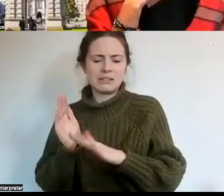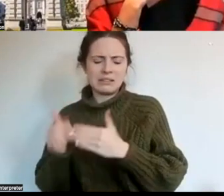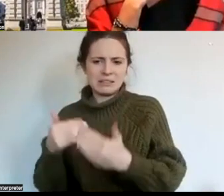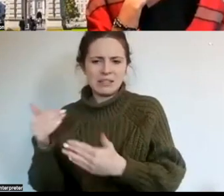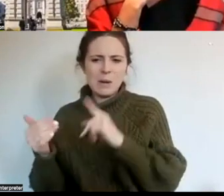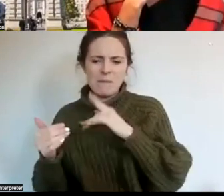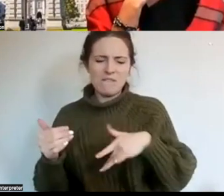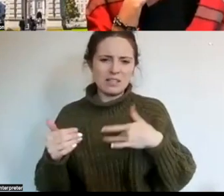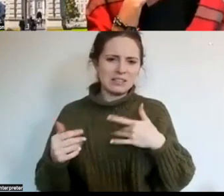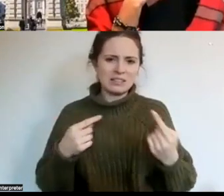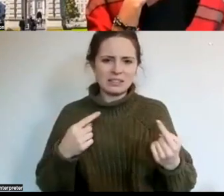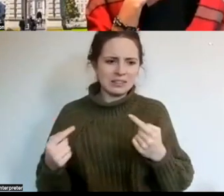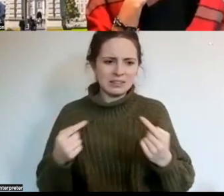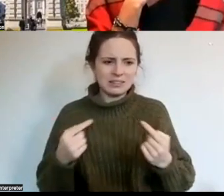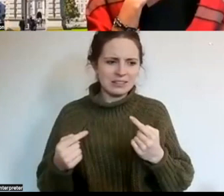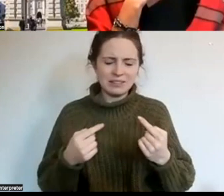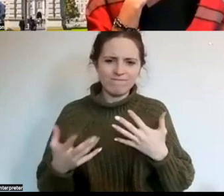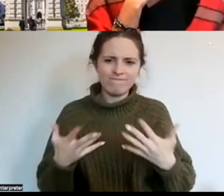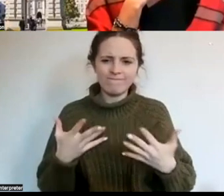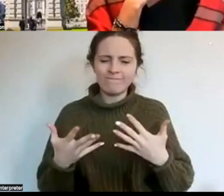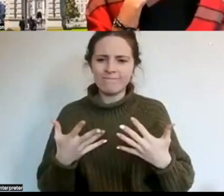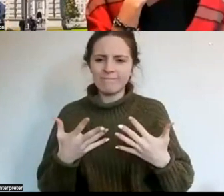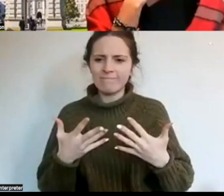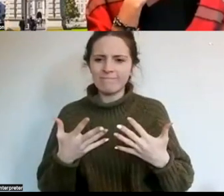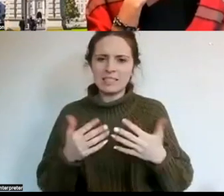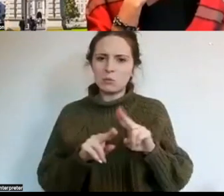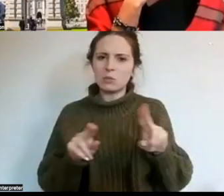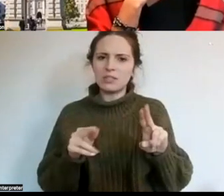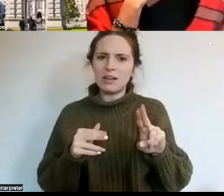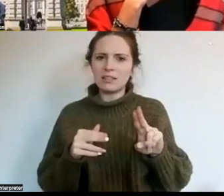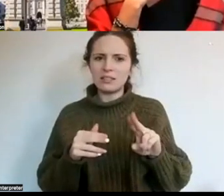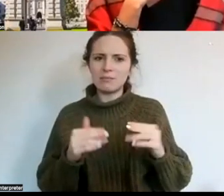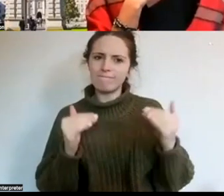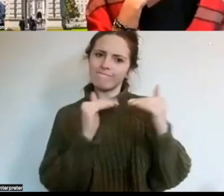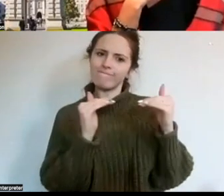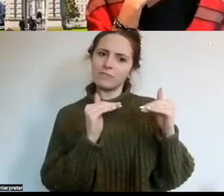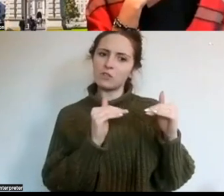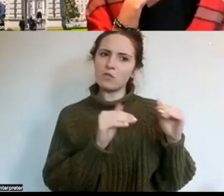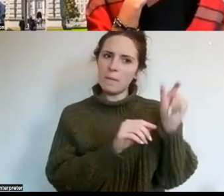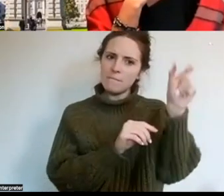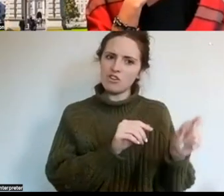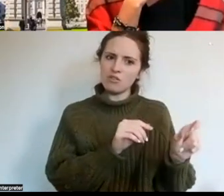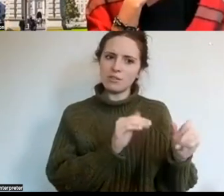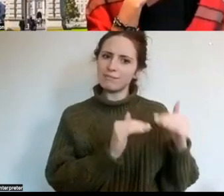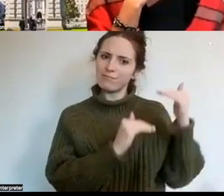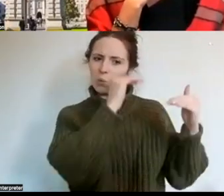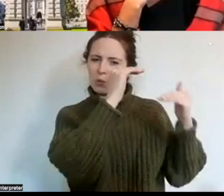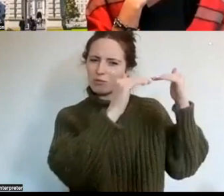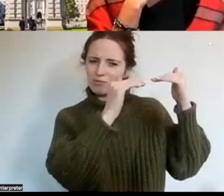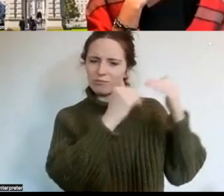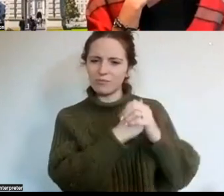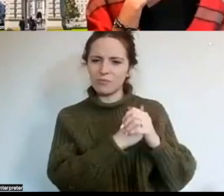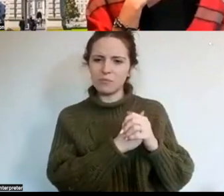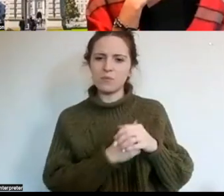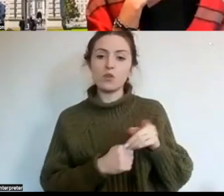in services long ago that weren't catering for people as they aged and with complex needs. So they really